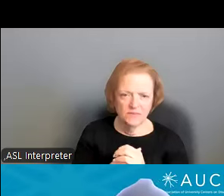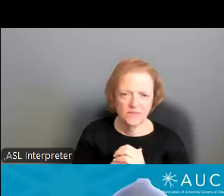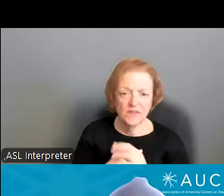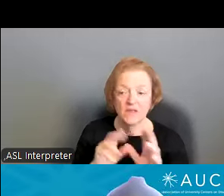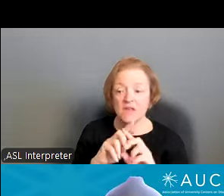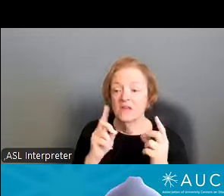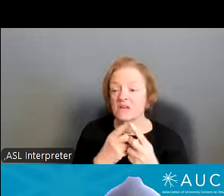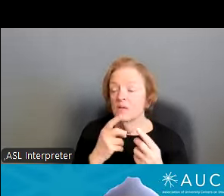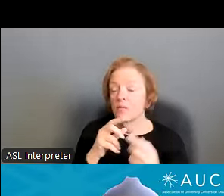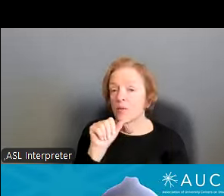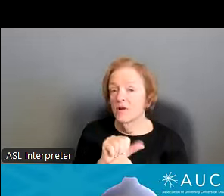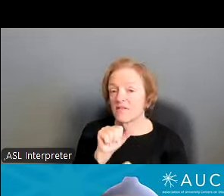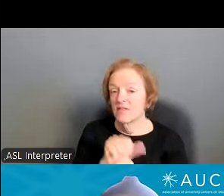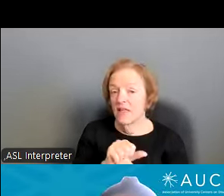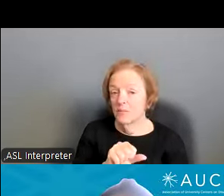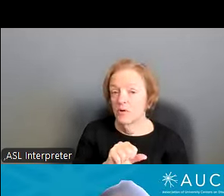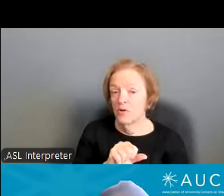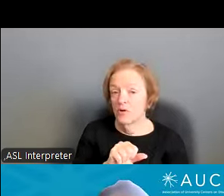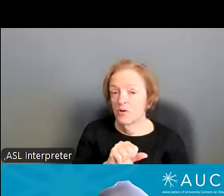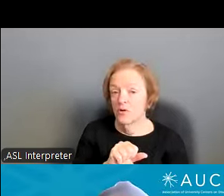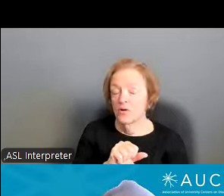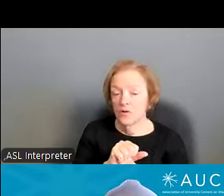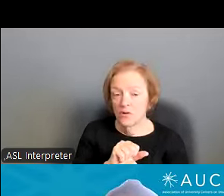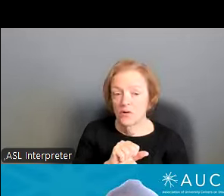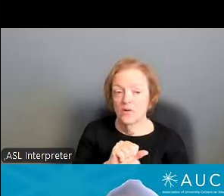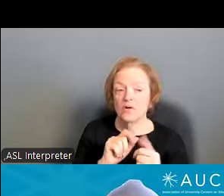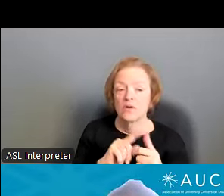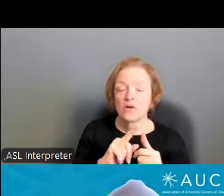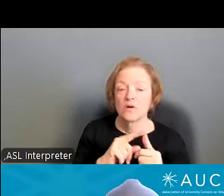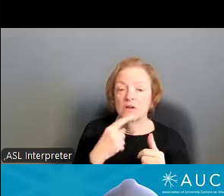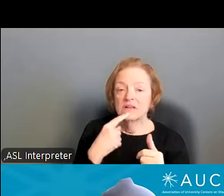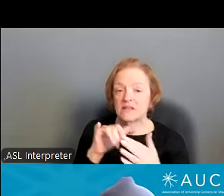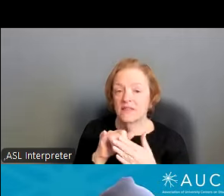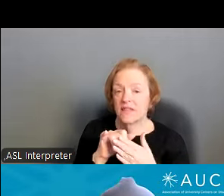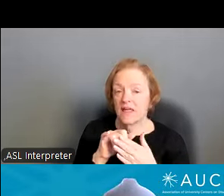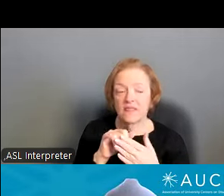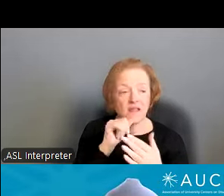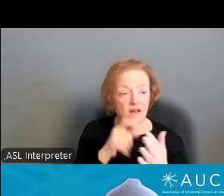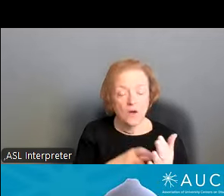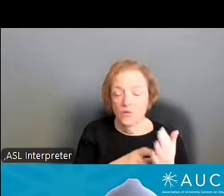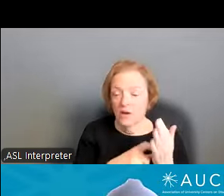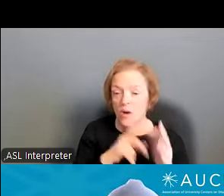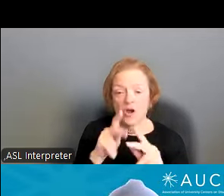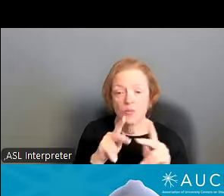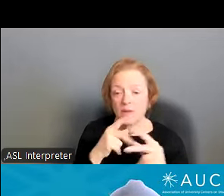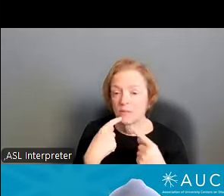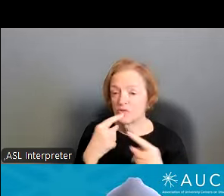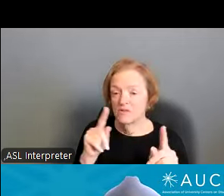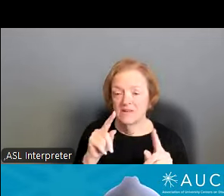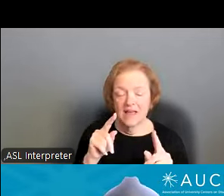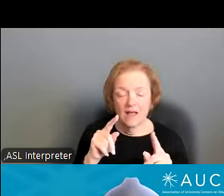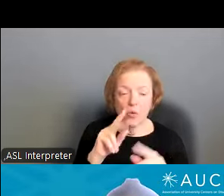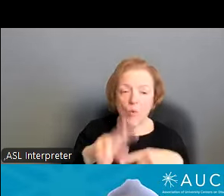with this recommendation. They said that they don't require participants to disclose this information on the disability